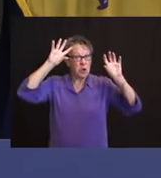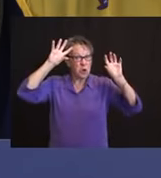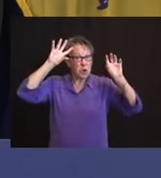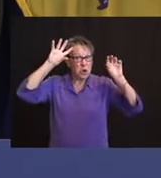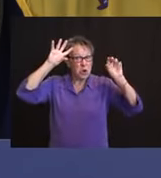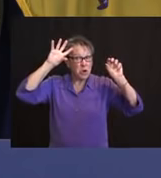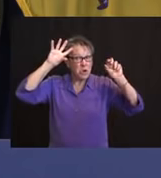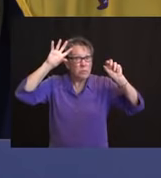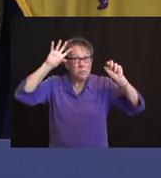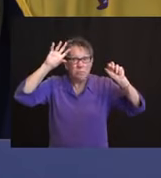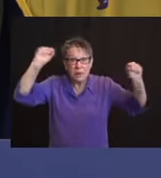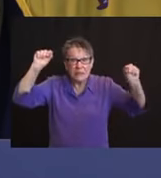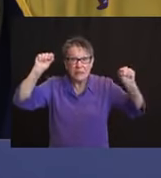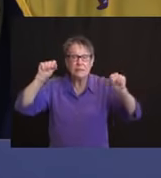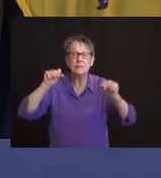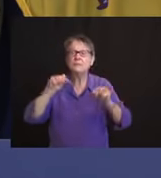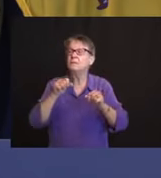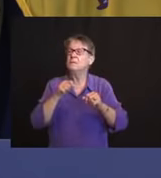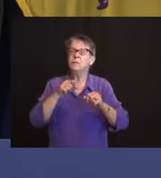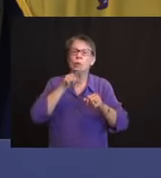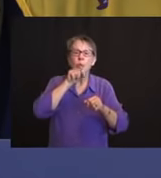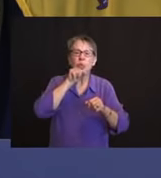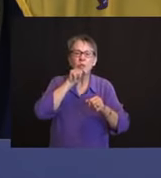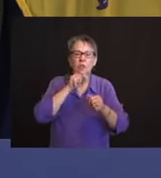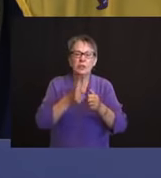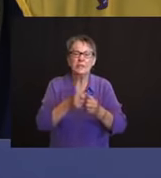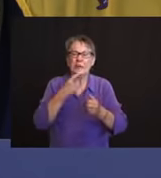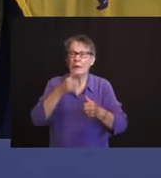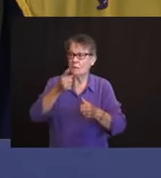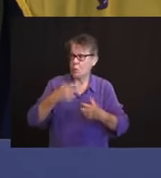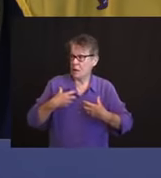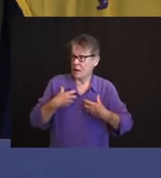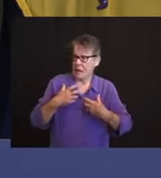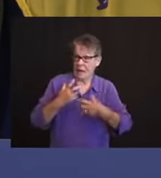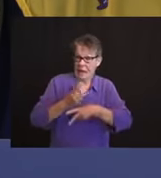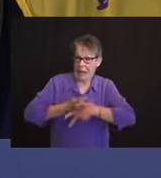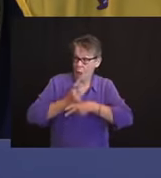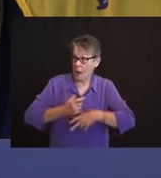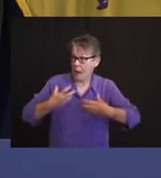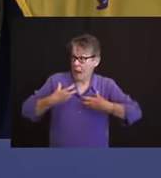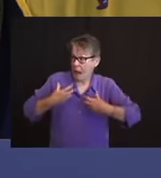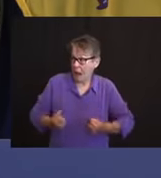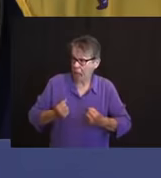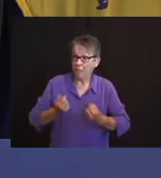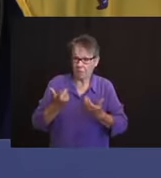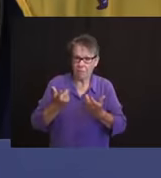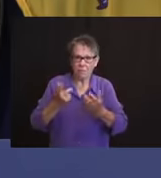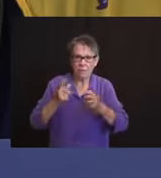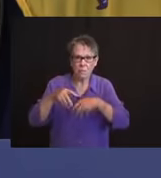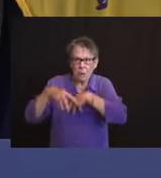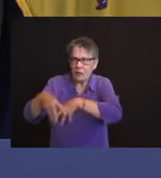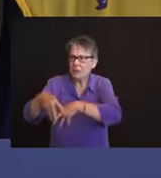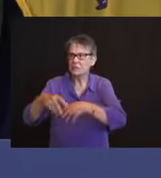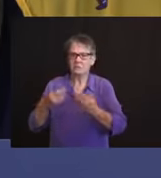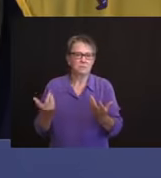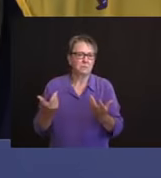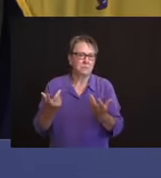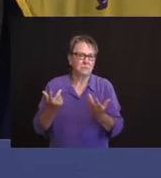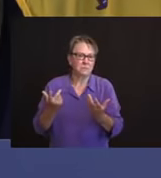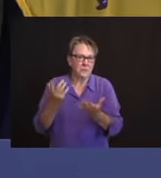I wonder if you could react to that as well, please. Thank you. Is that it? Yes. I'll make a comment or two, and Matt Placken is with us